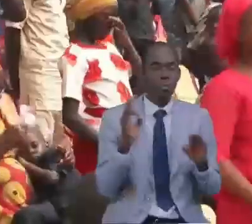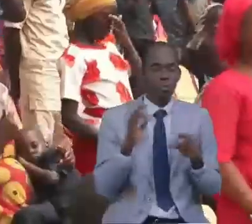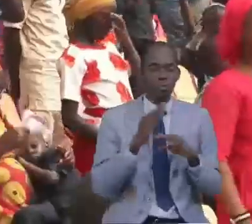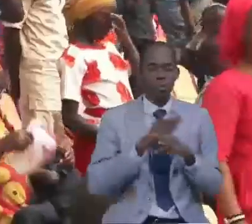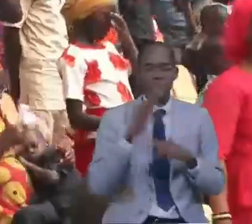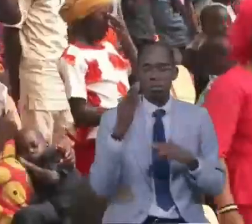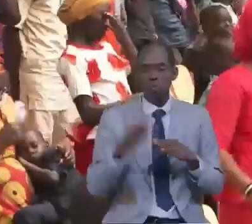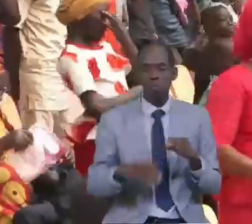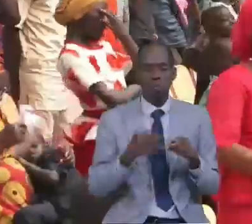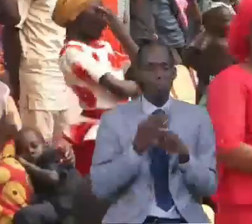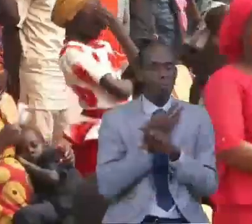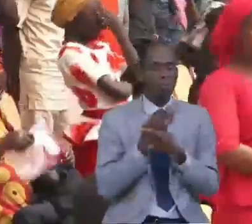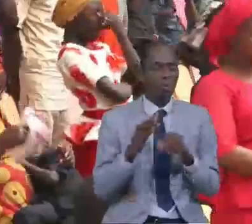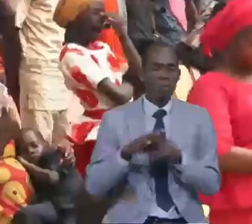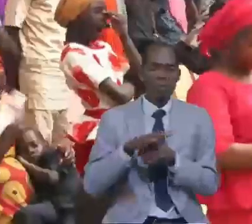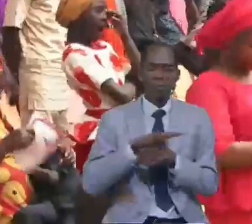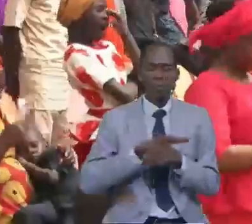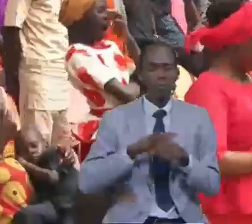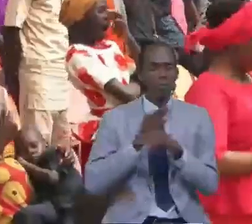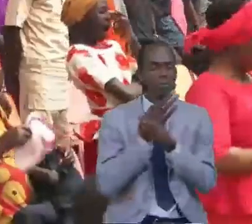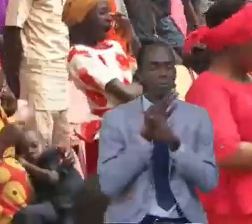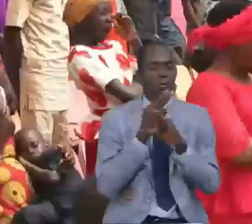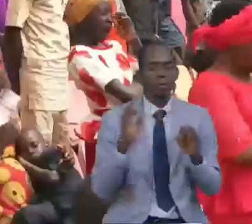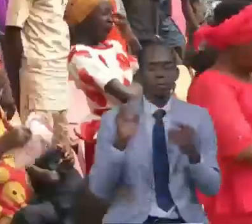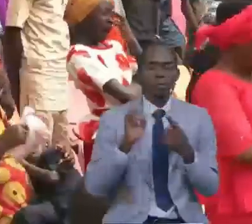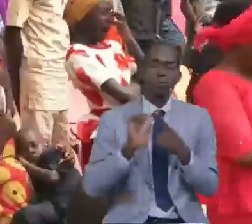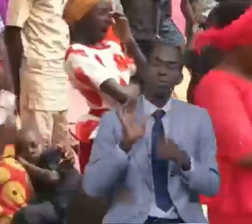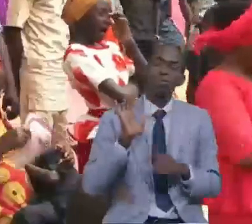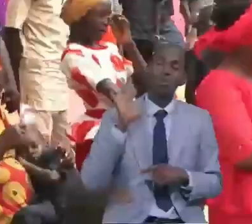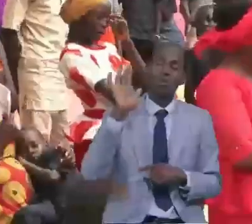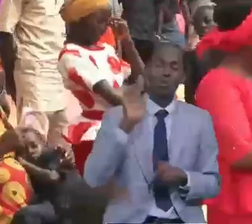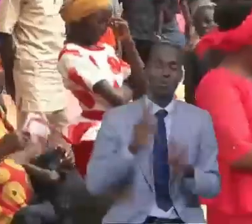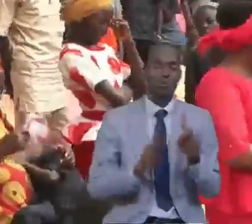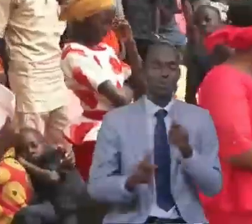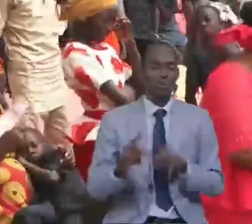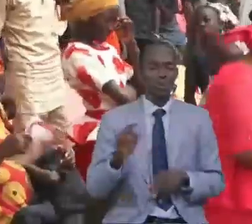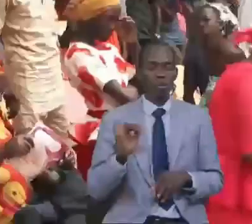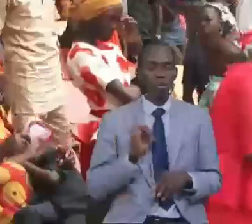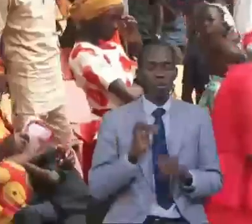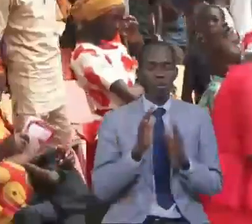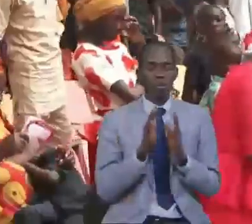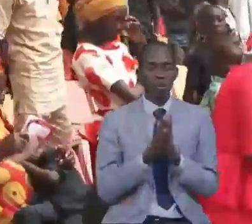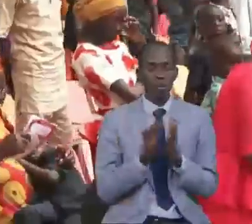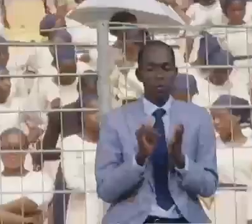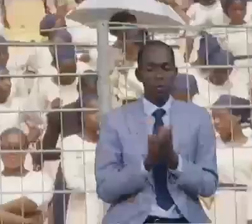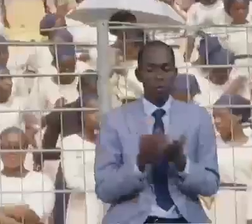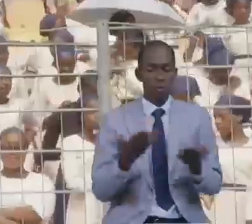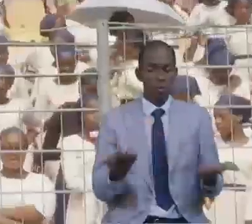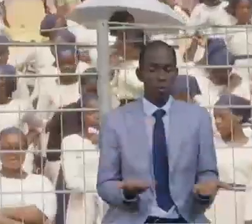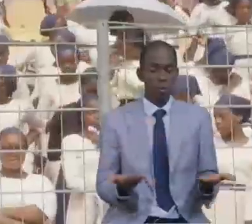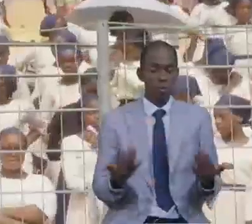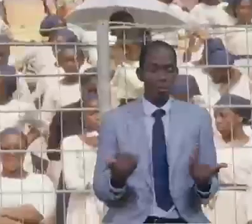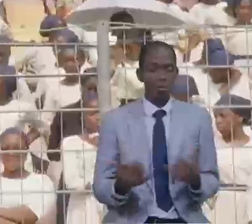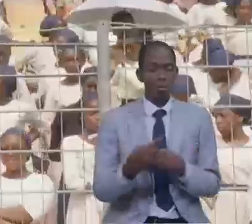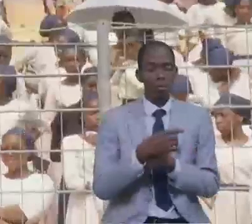today, none will remain empty-handed in Jesus' name.